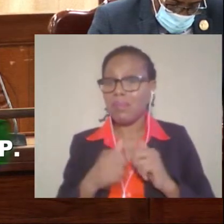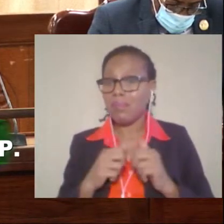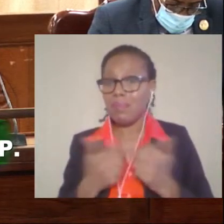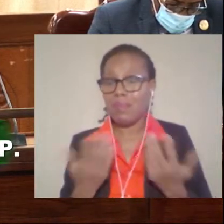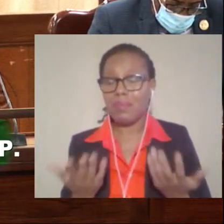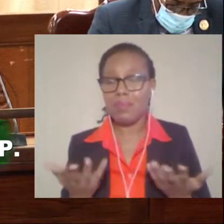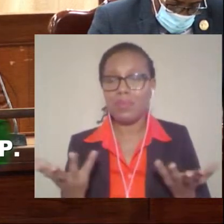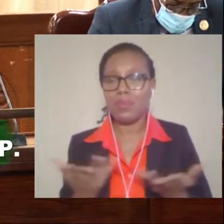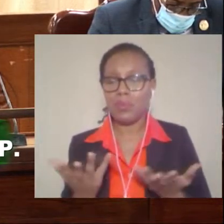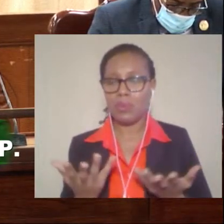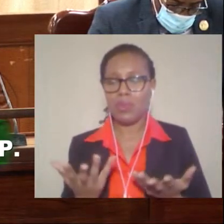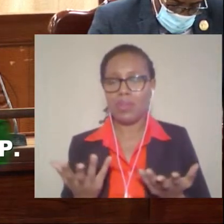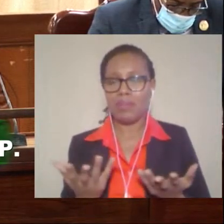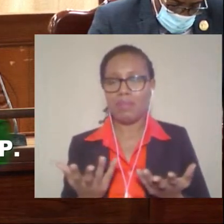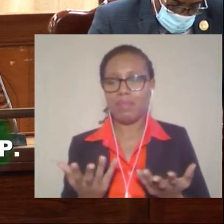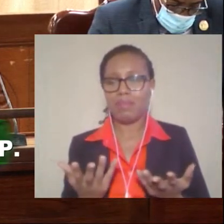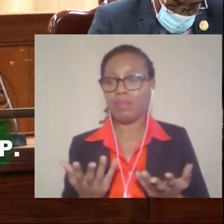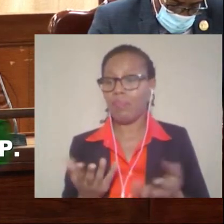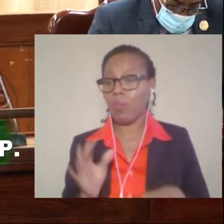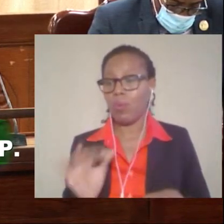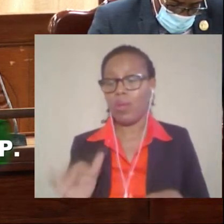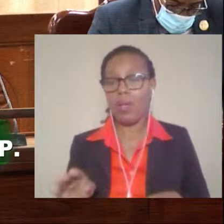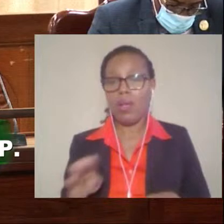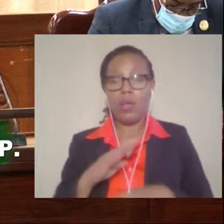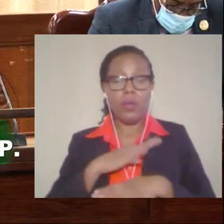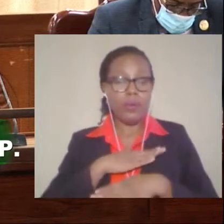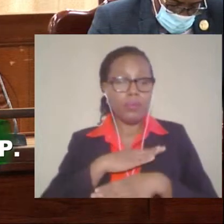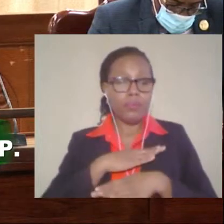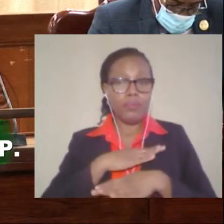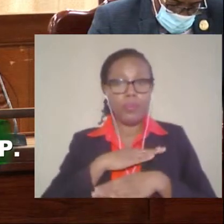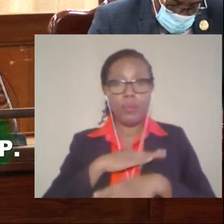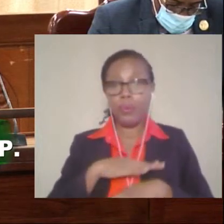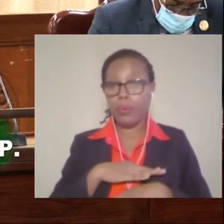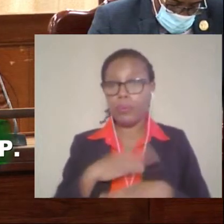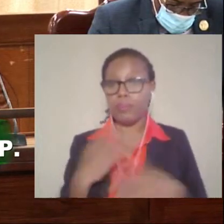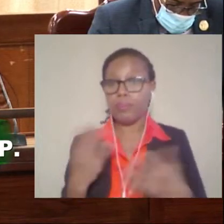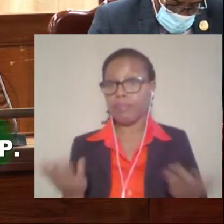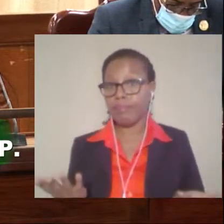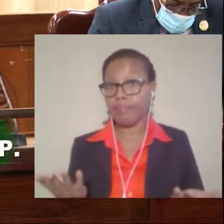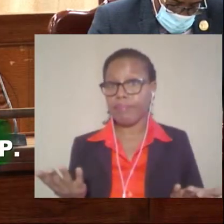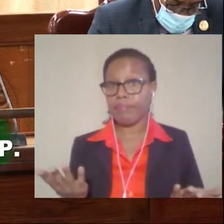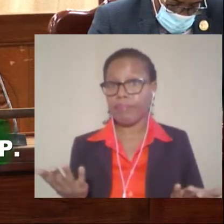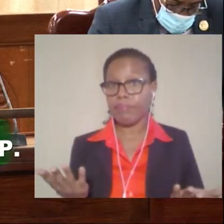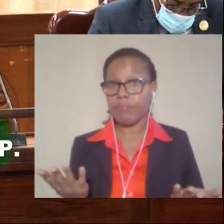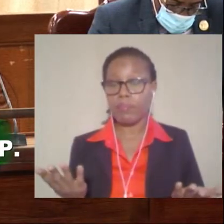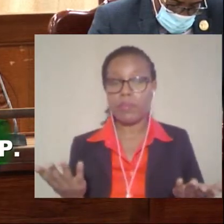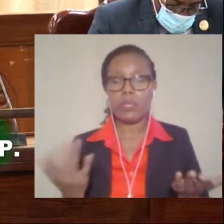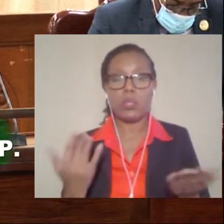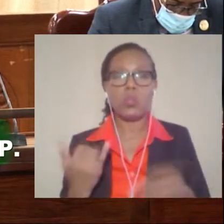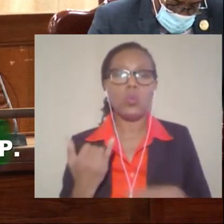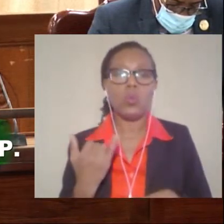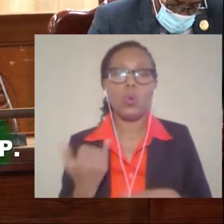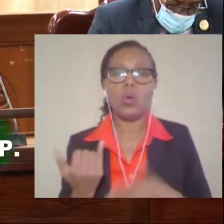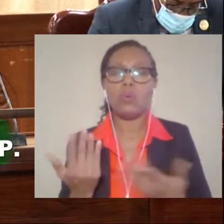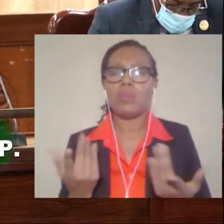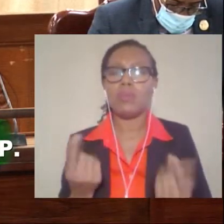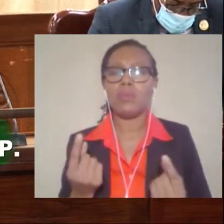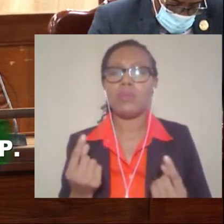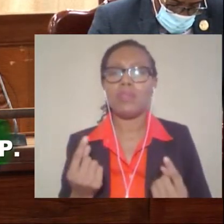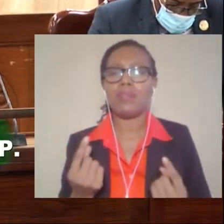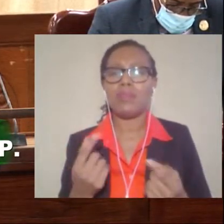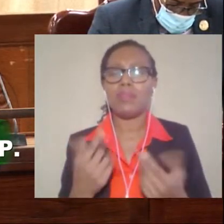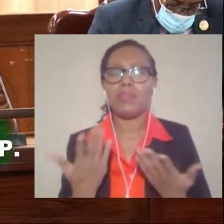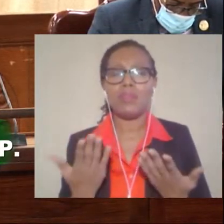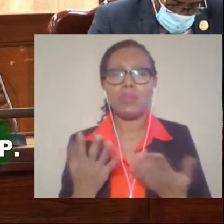to create the kind of situations that produce underemployment. I continue to harp